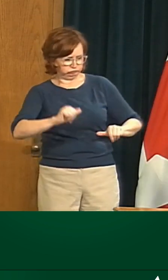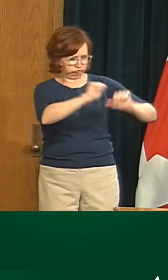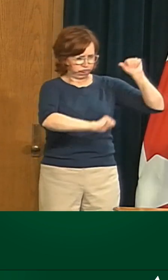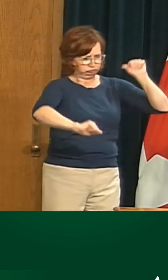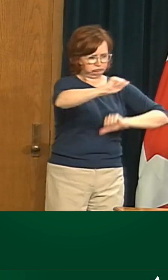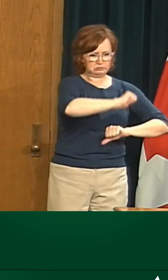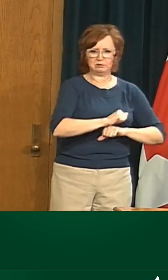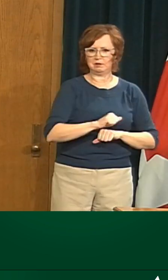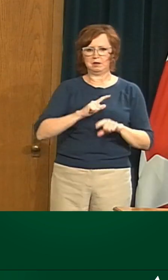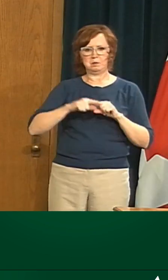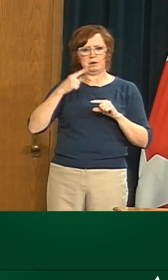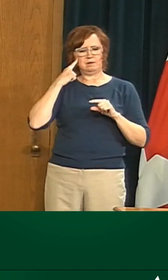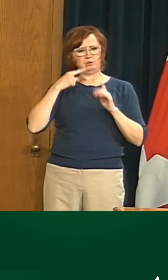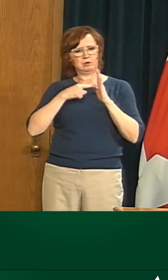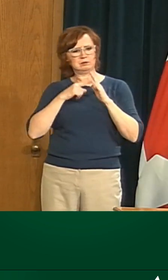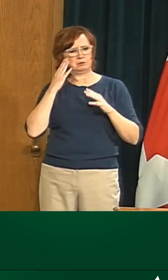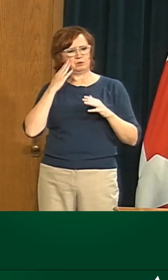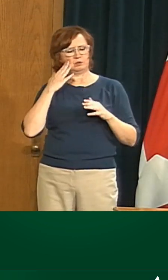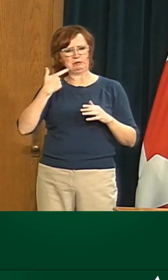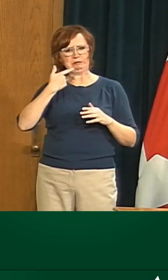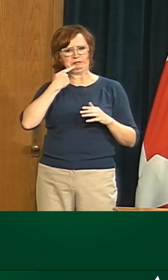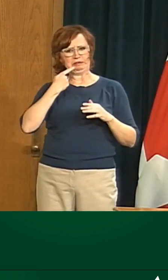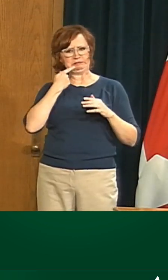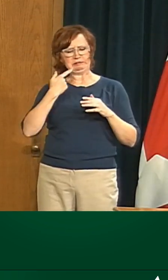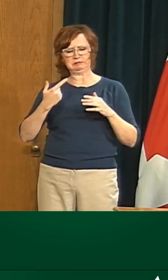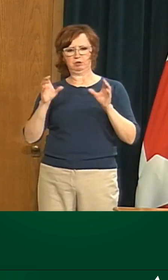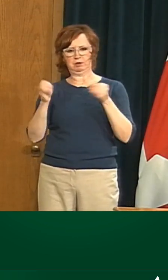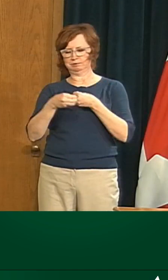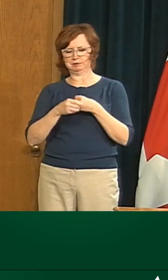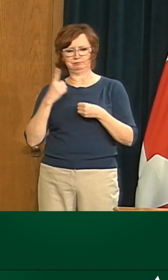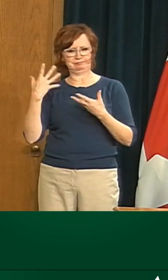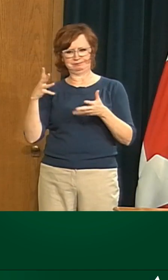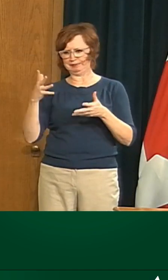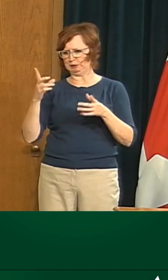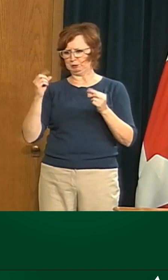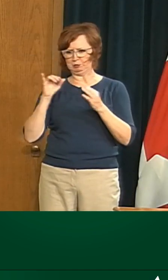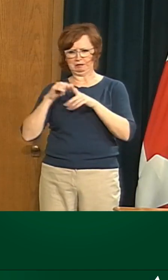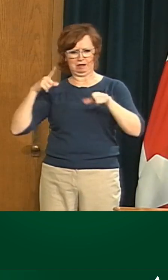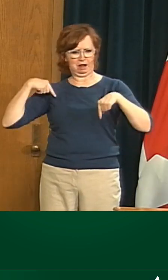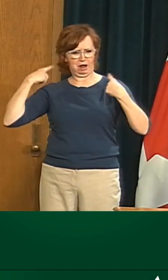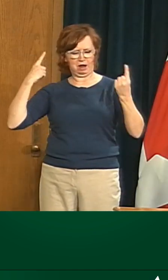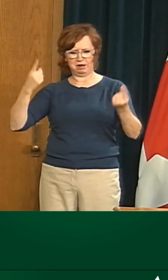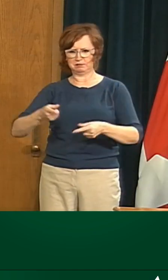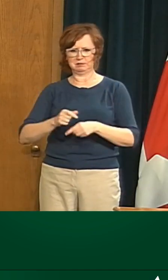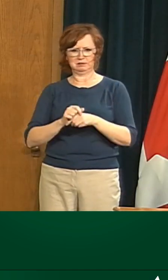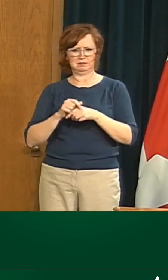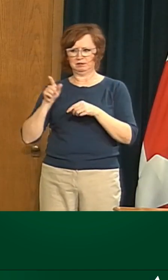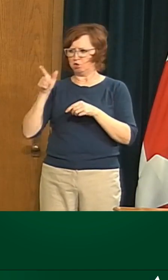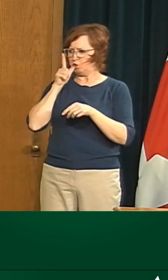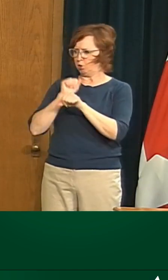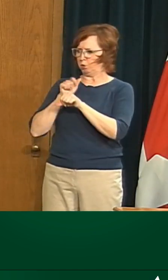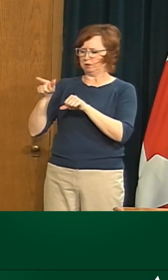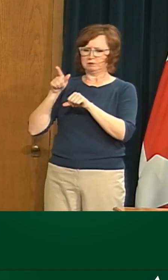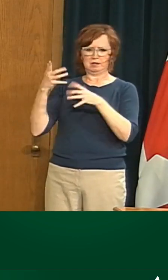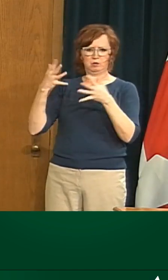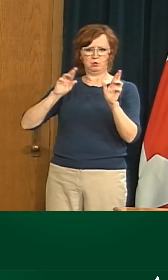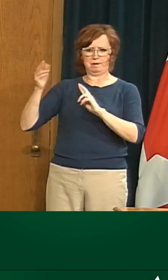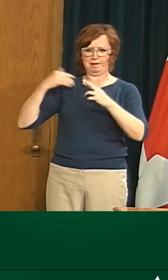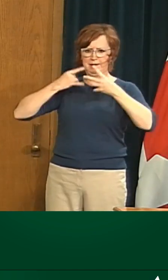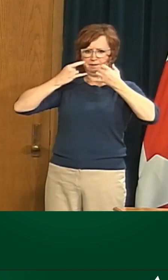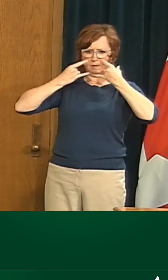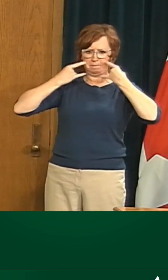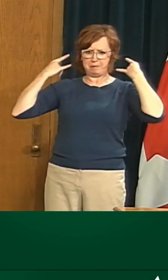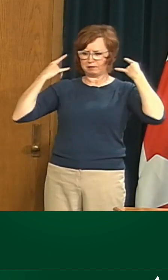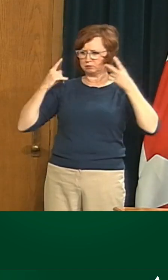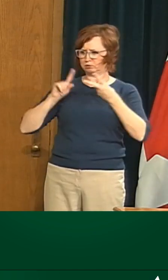dentist office or many of these services that are being provided. So this is an extension really of some of the healthcare services that